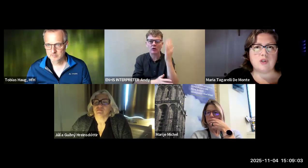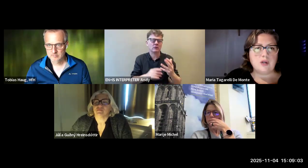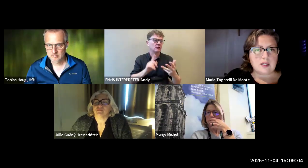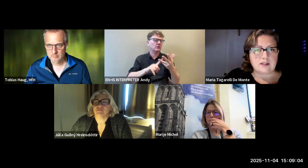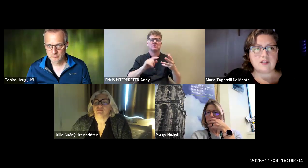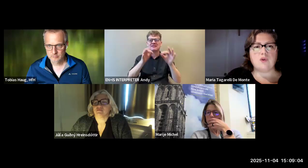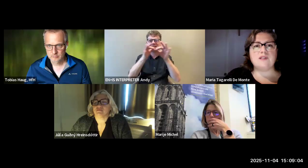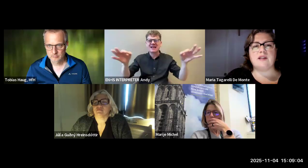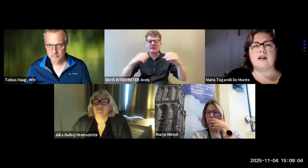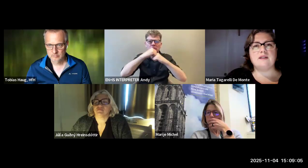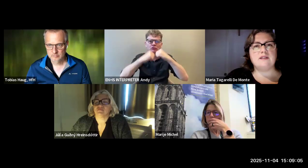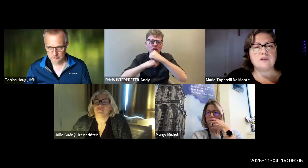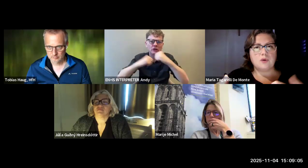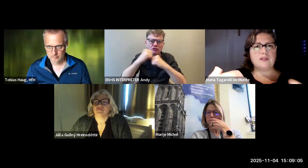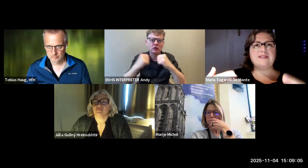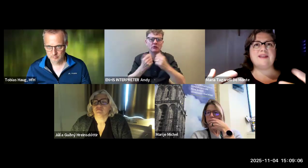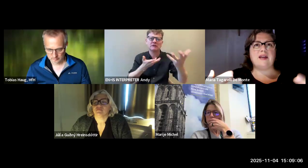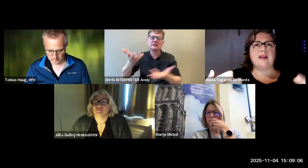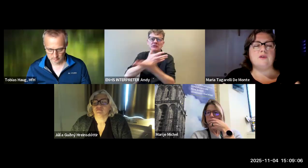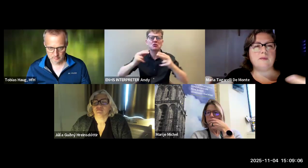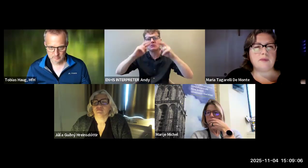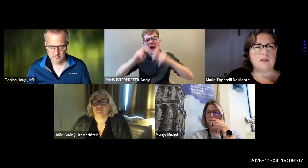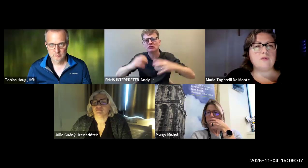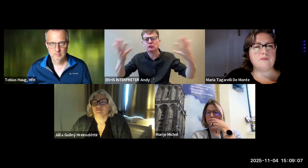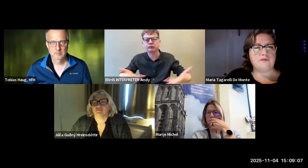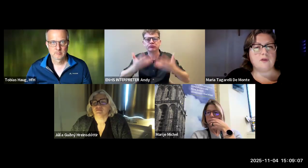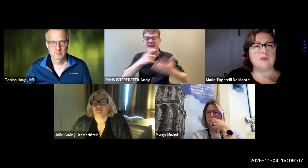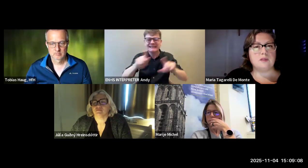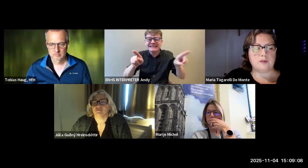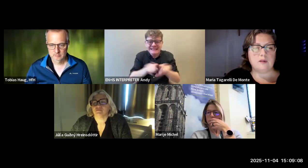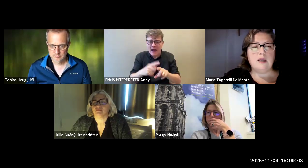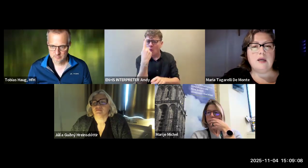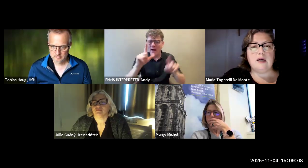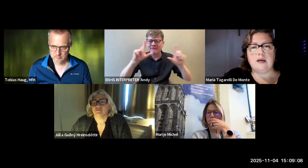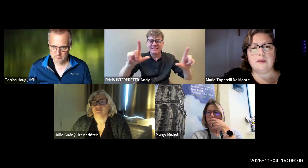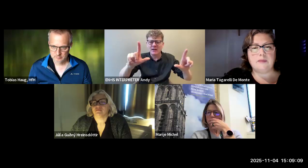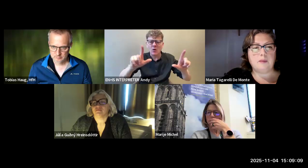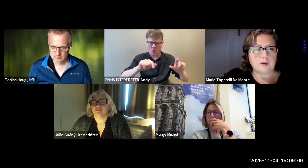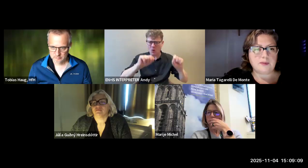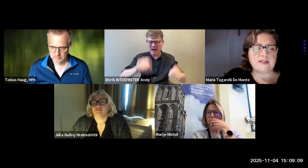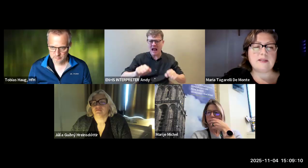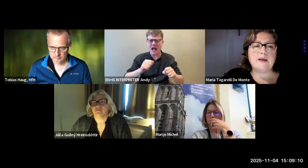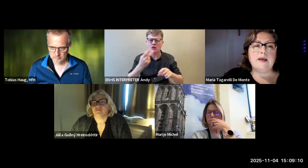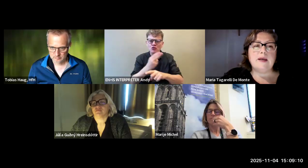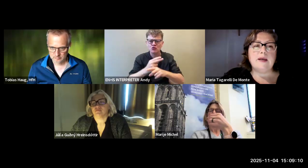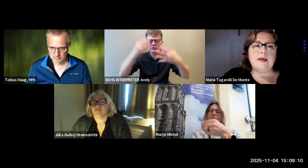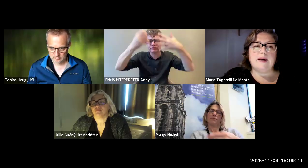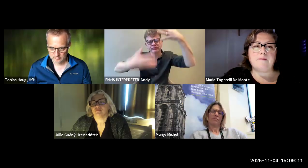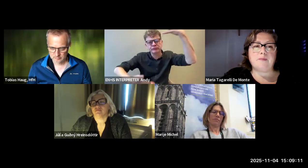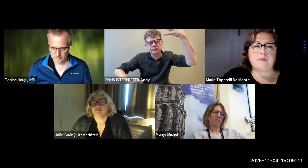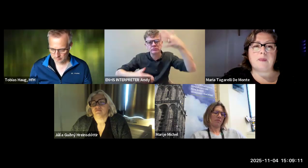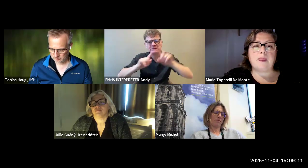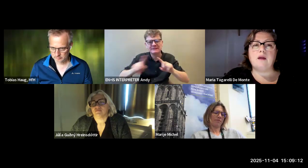sentence structure, discourse analysis. So the same video can be used for multiple purposes.